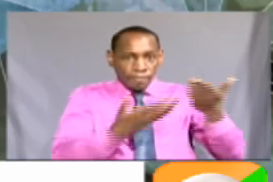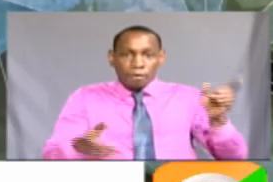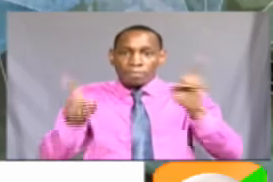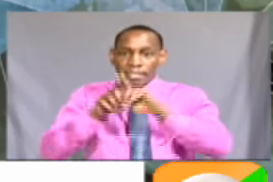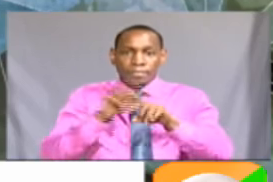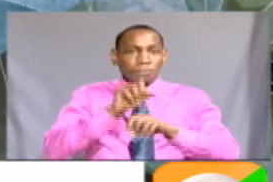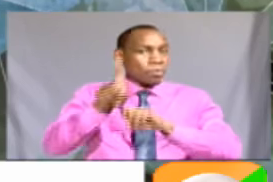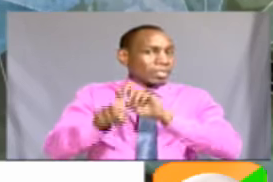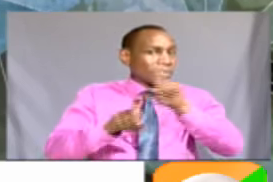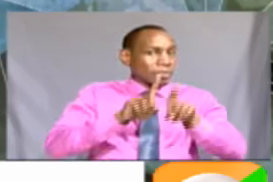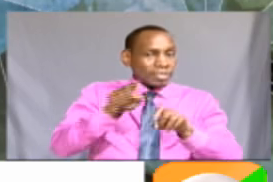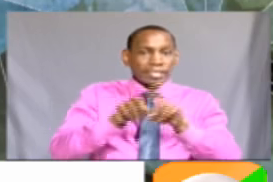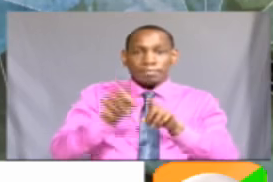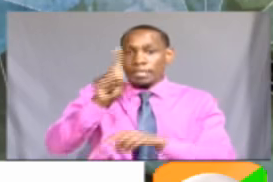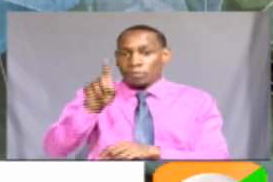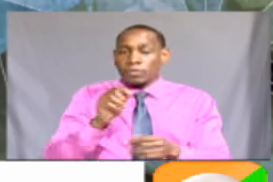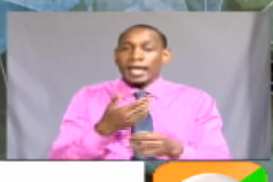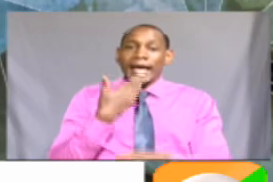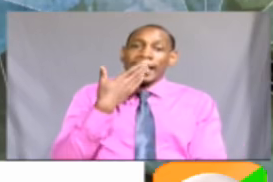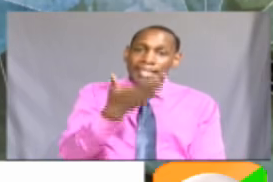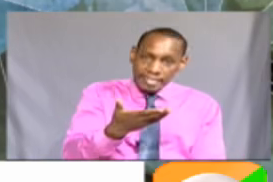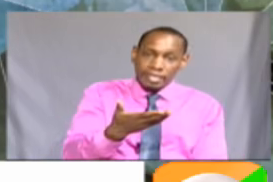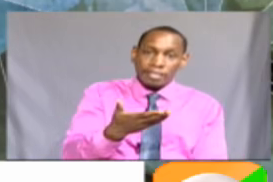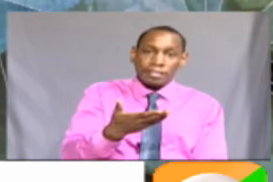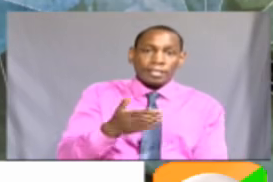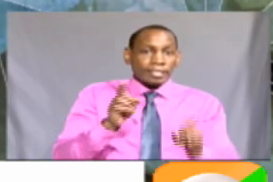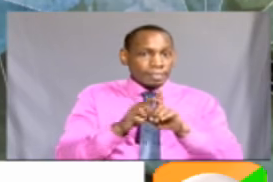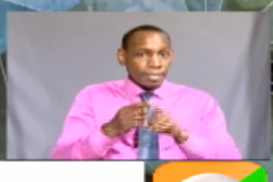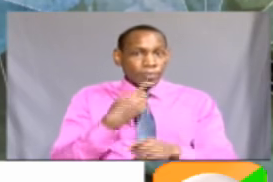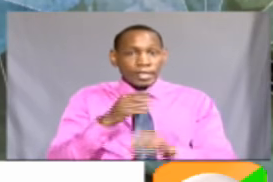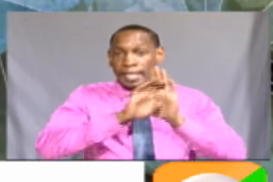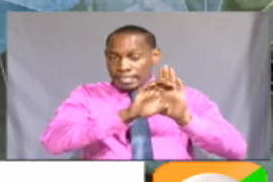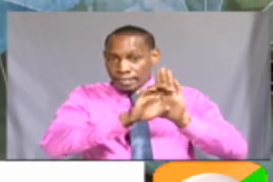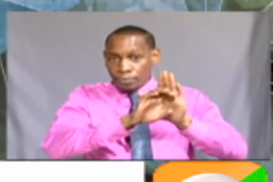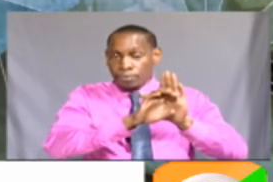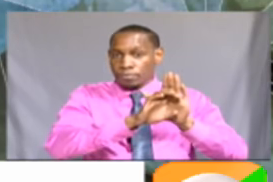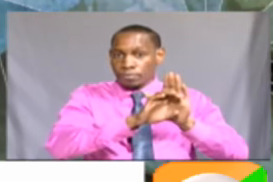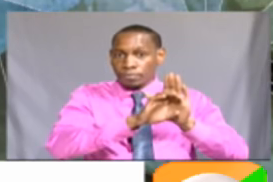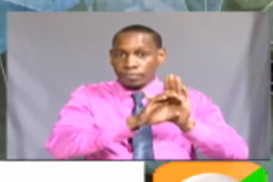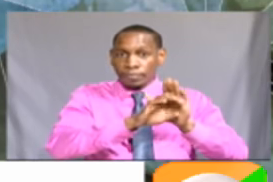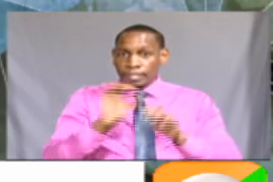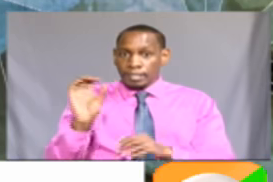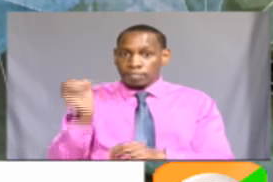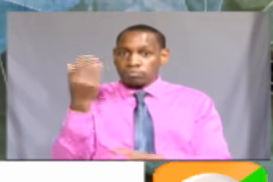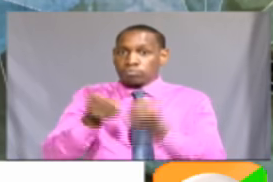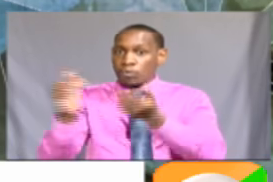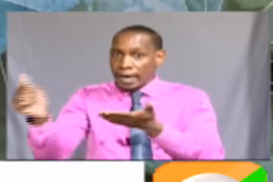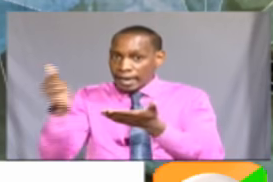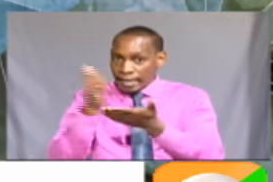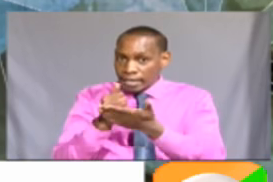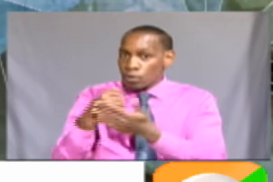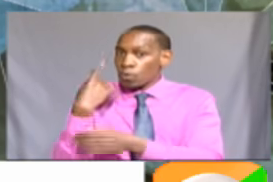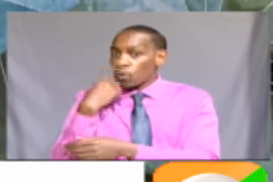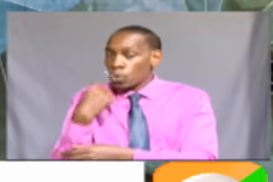when questions are asked, let the questions be answered. Let us be told, for example, The ambulances, they were hired from